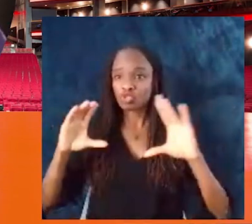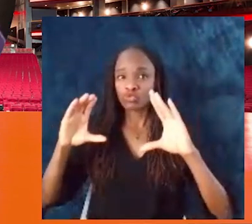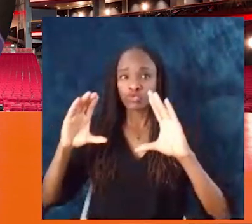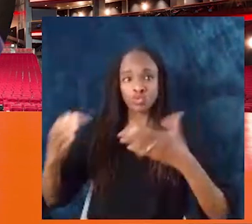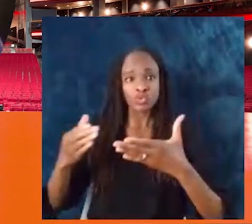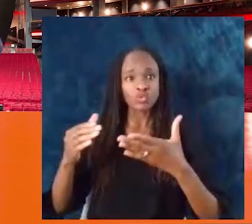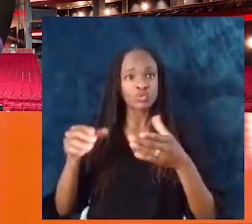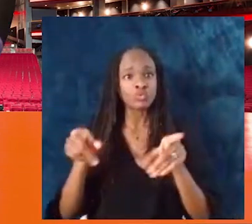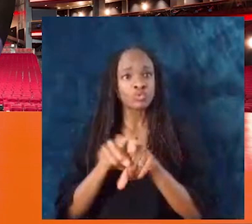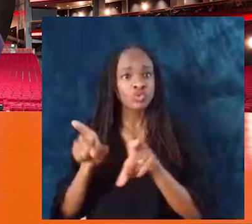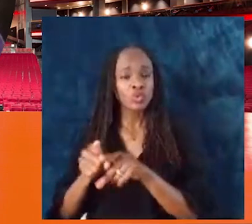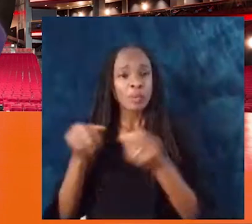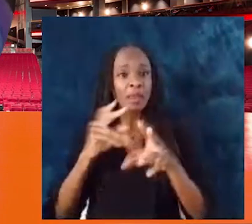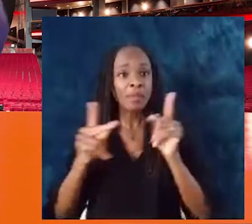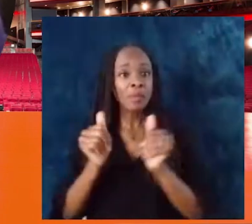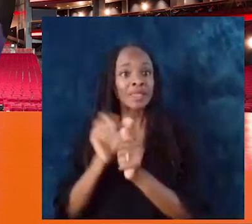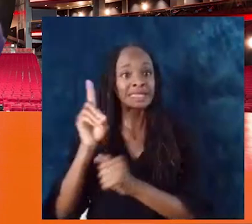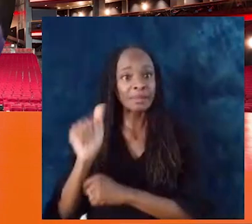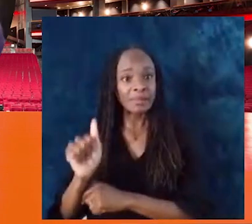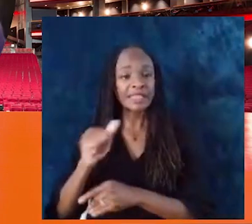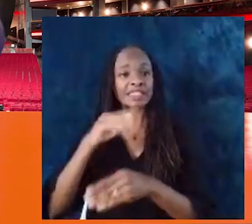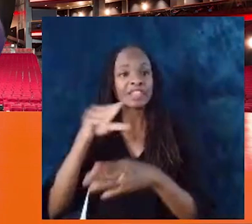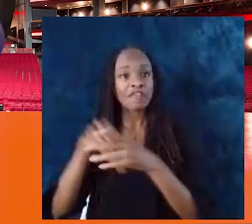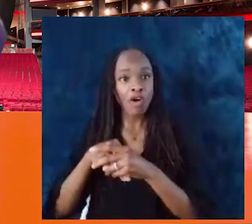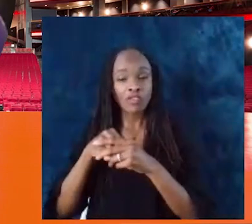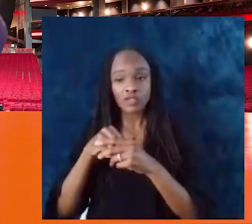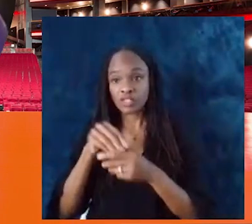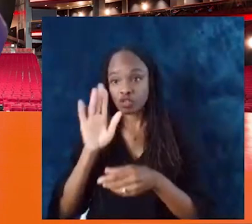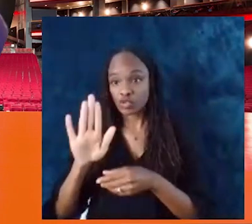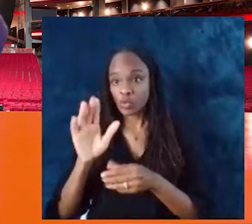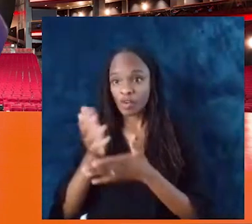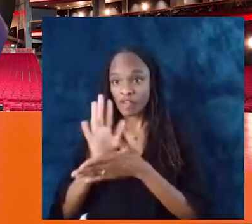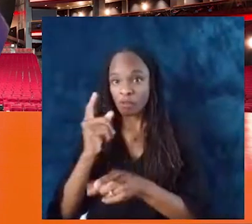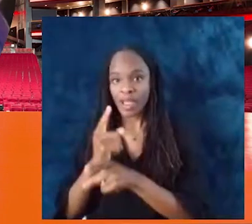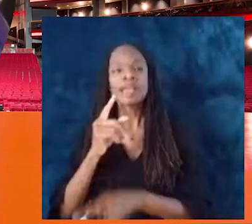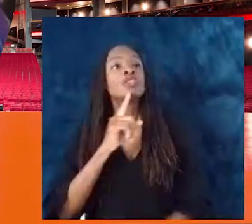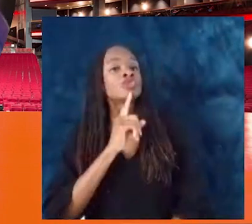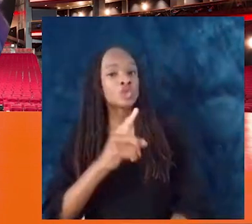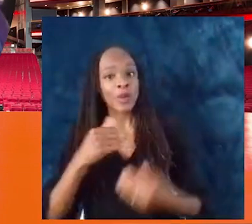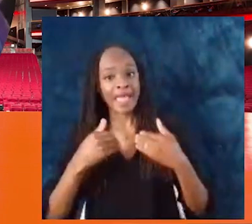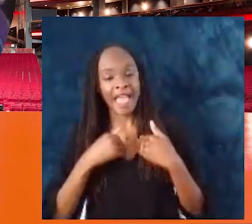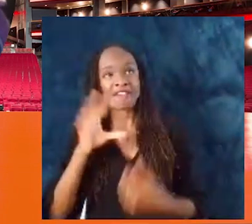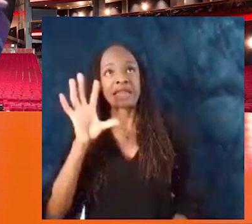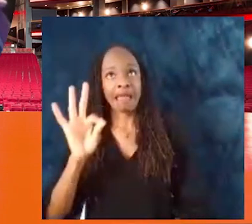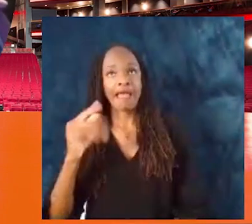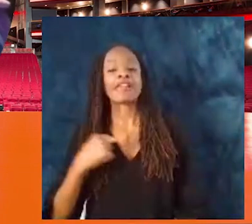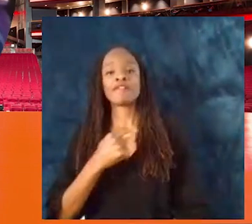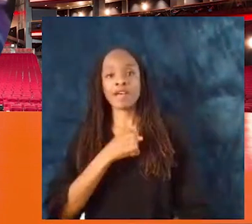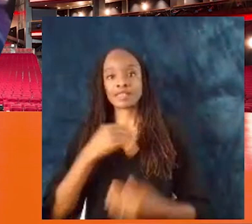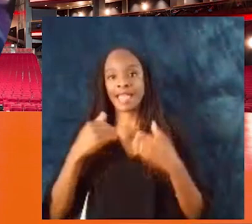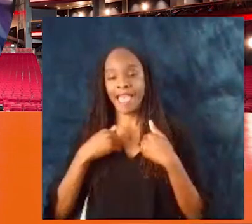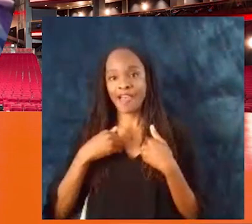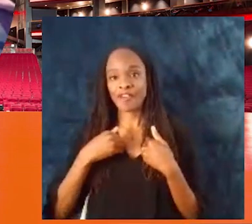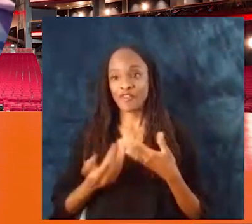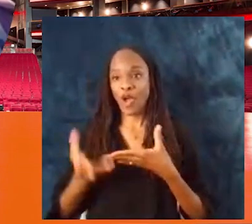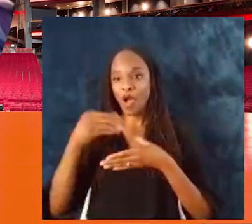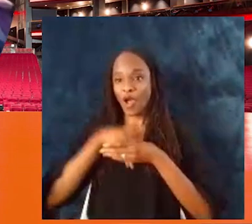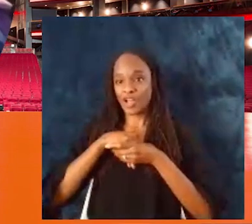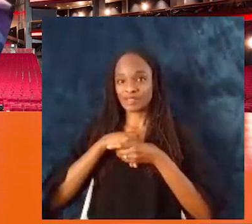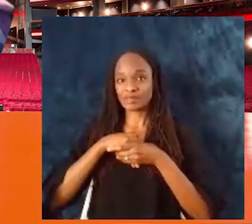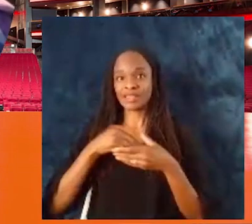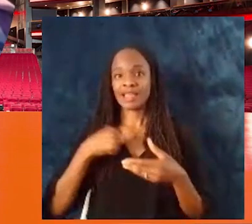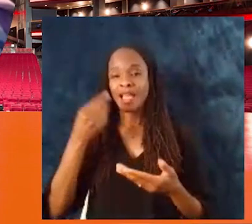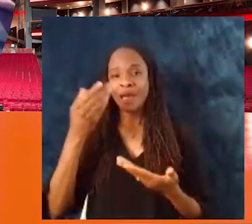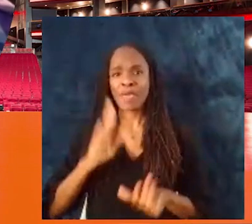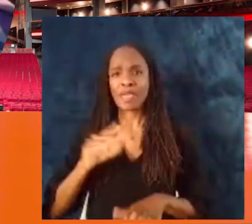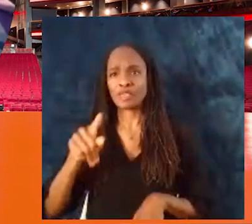Was there a lot of people with disabilities involved in your film? It's true. There's 9 of us who have autism. I bet you can't tell who is